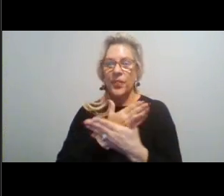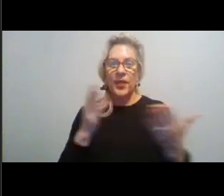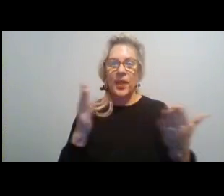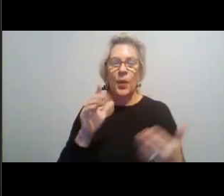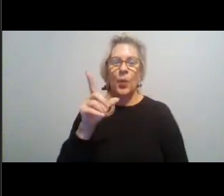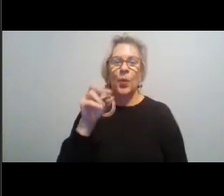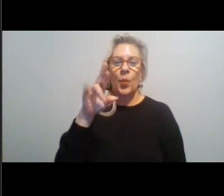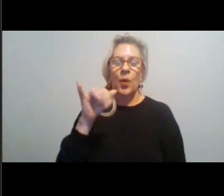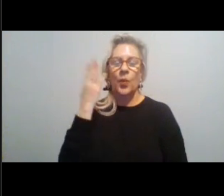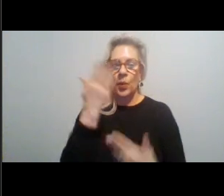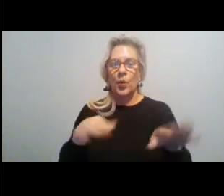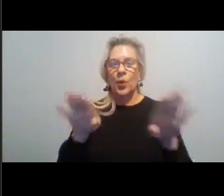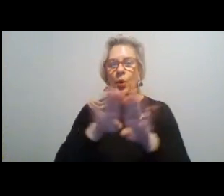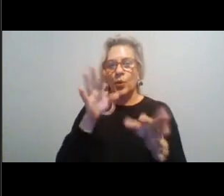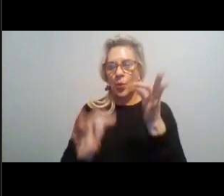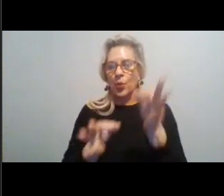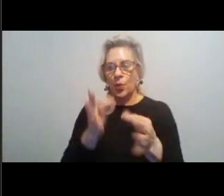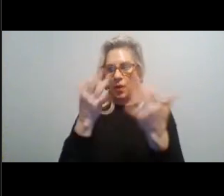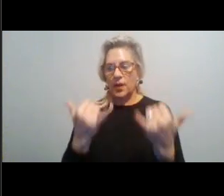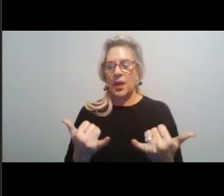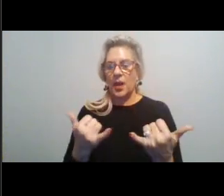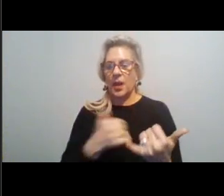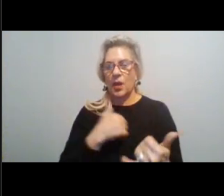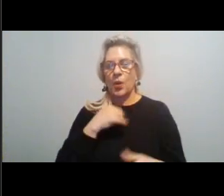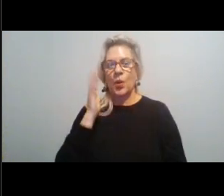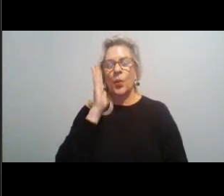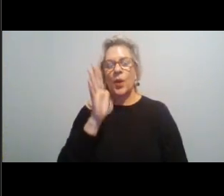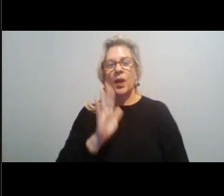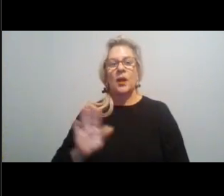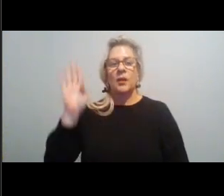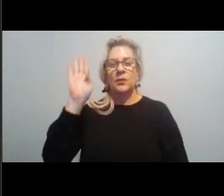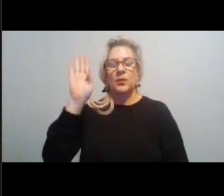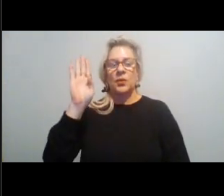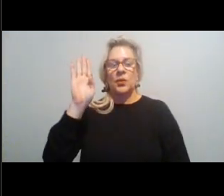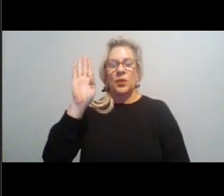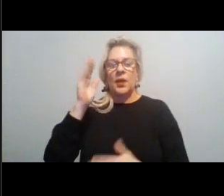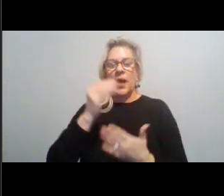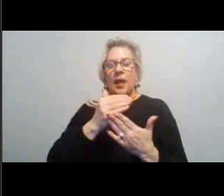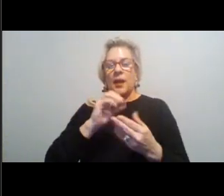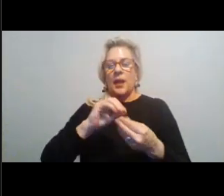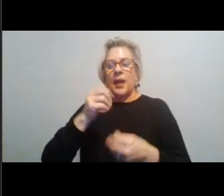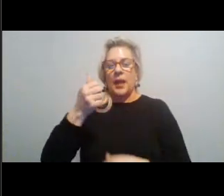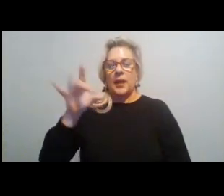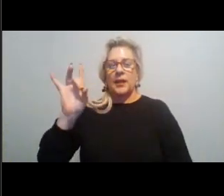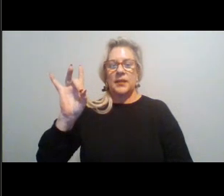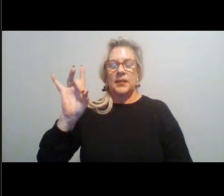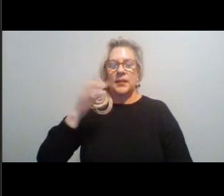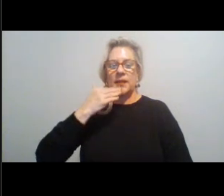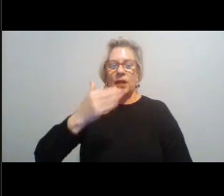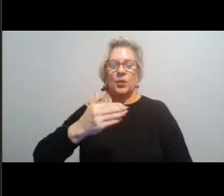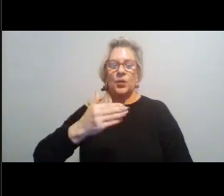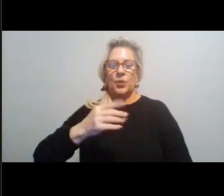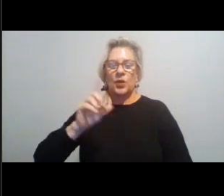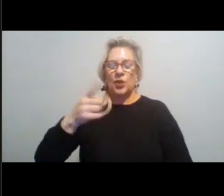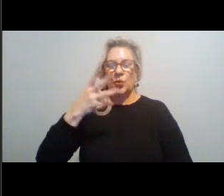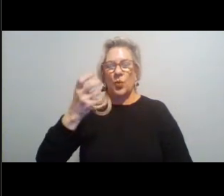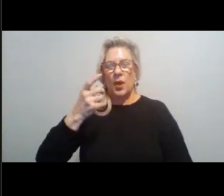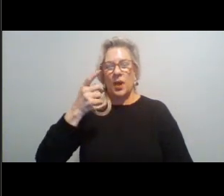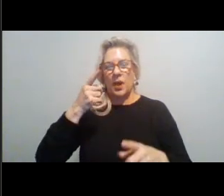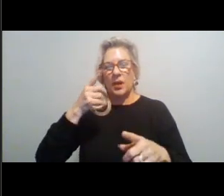will close the hearing now, and we will move to item number 18. Thank you. And Chair, I just wanted to point out